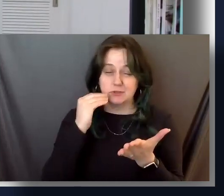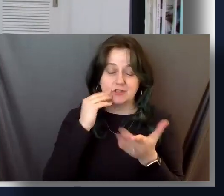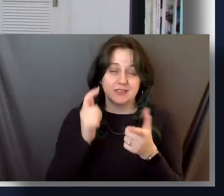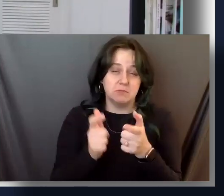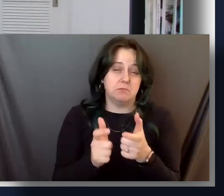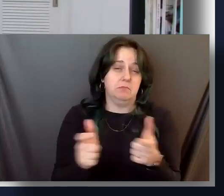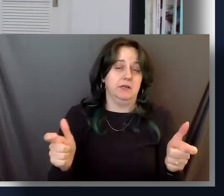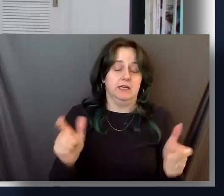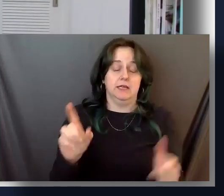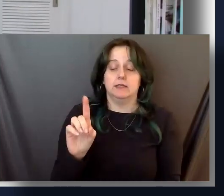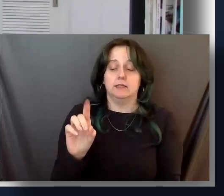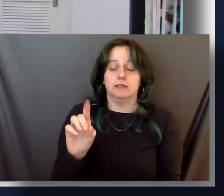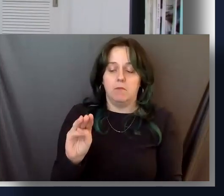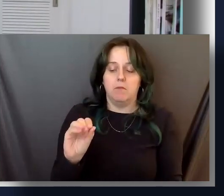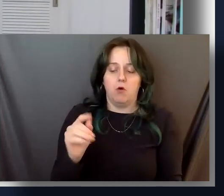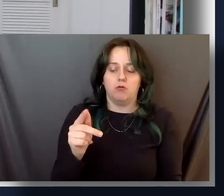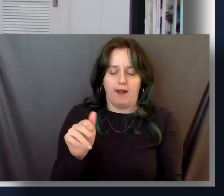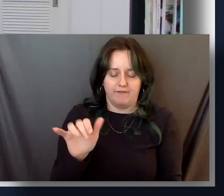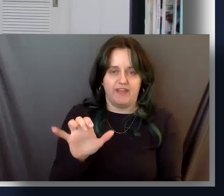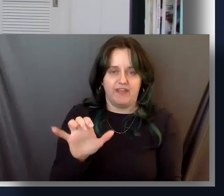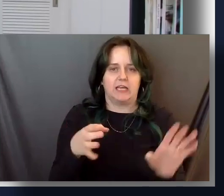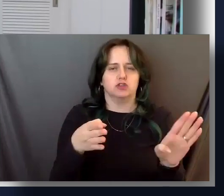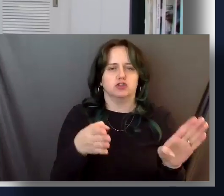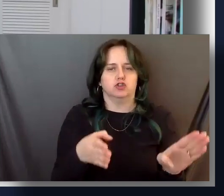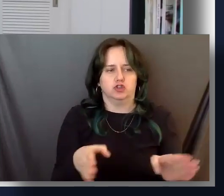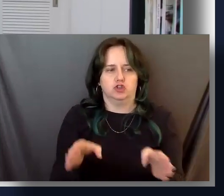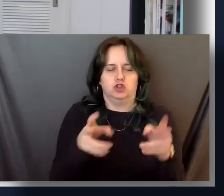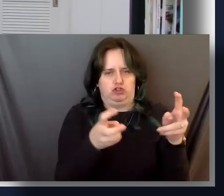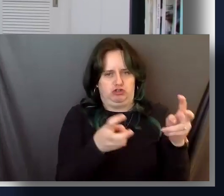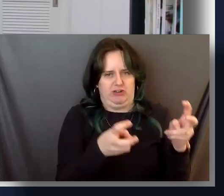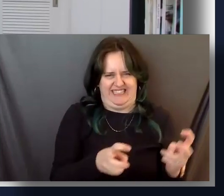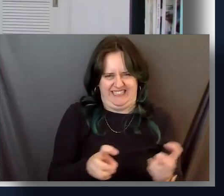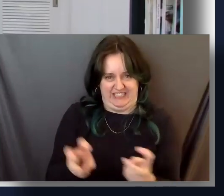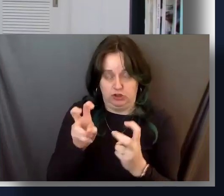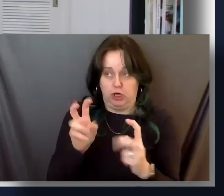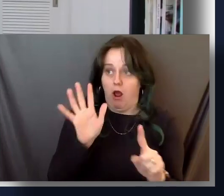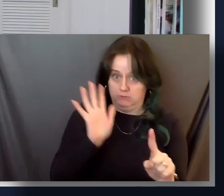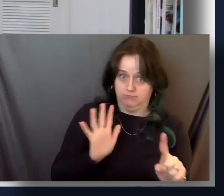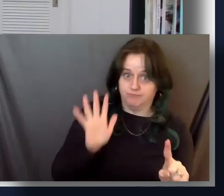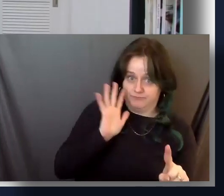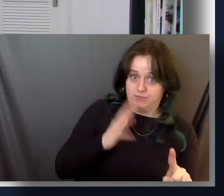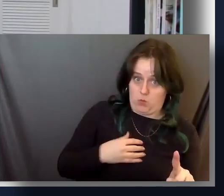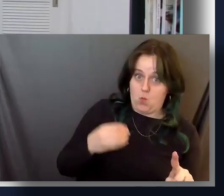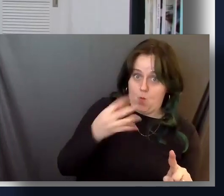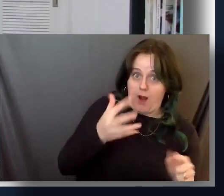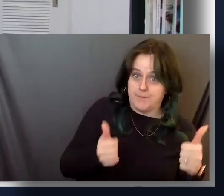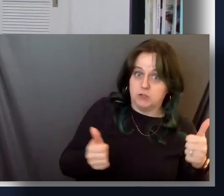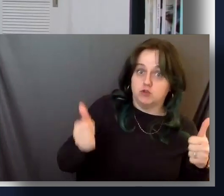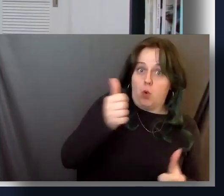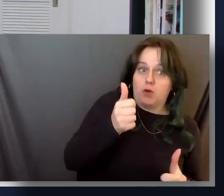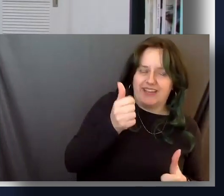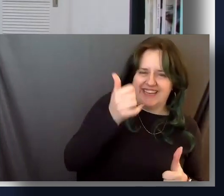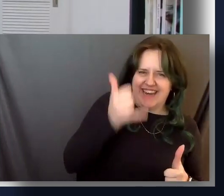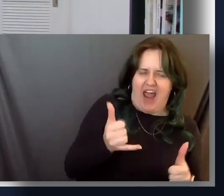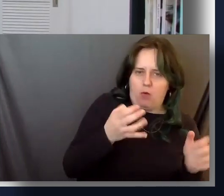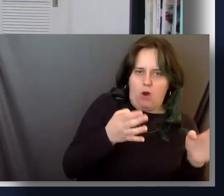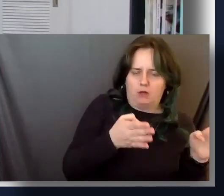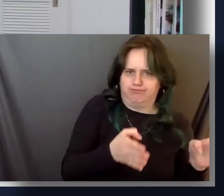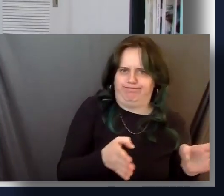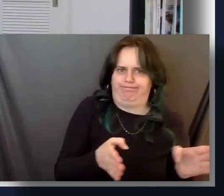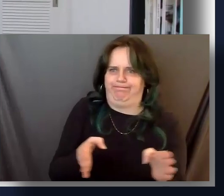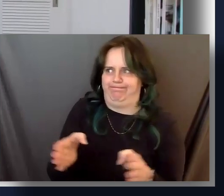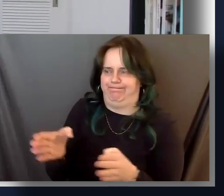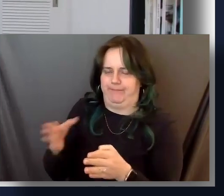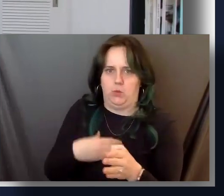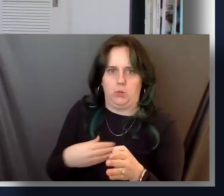really large demographic transition from a white majority country to a white minority country. It will be